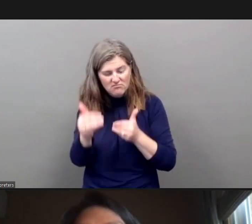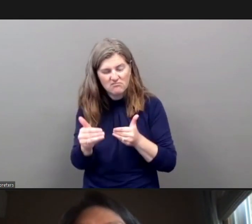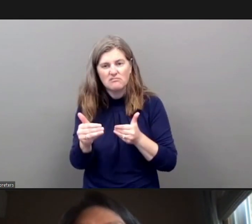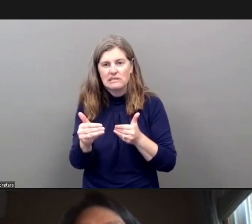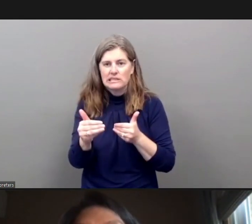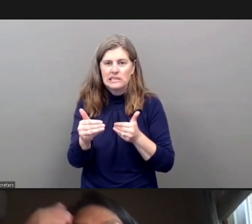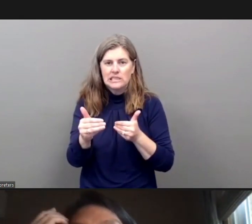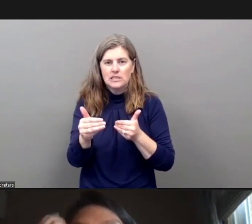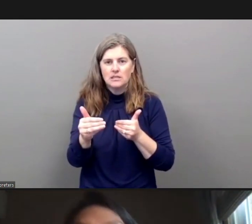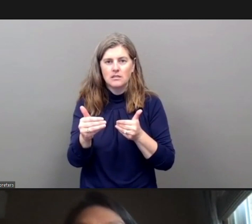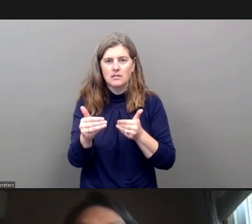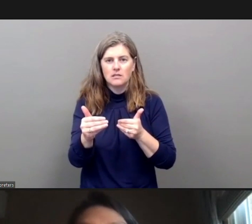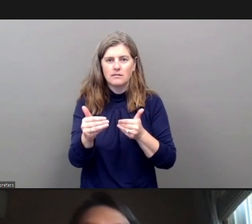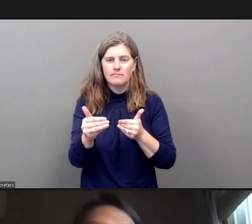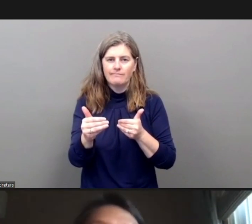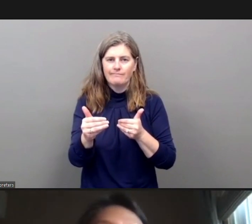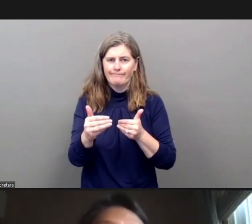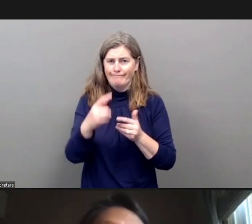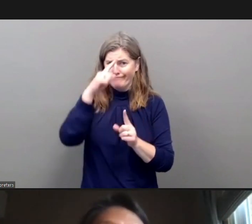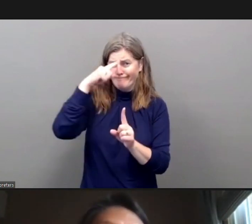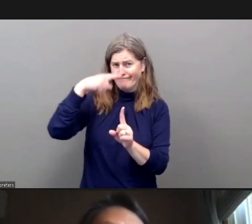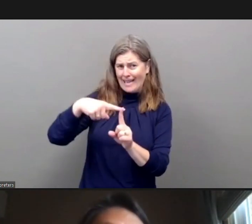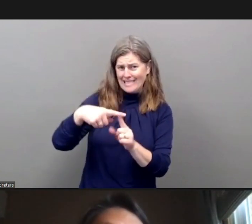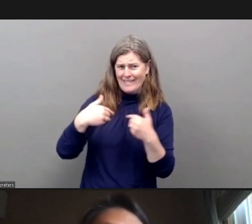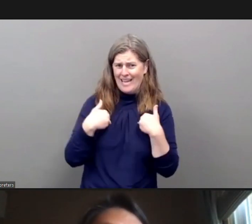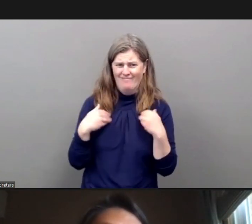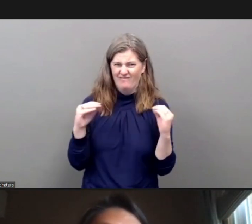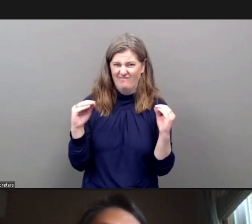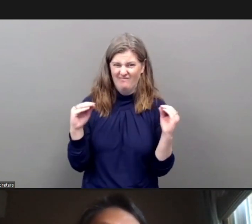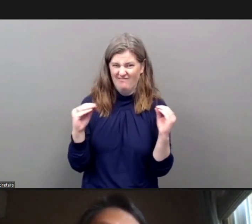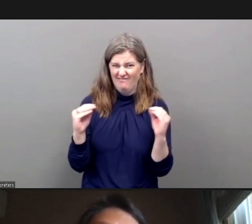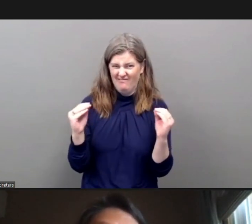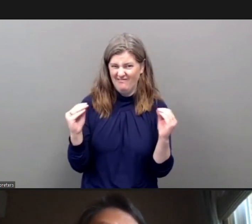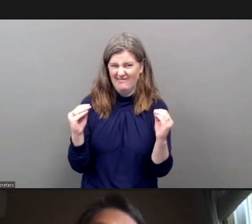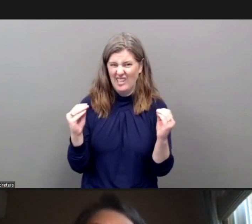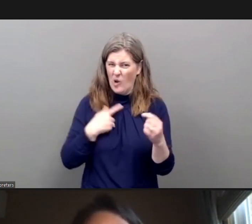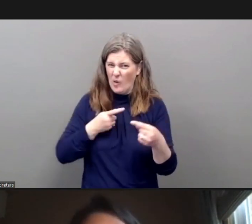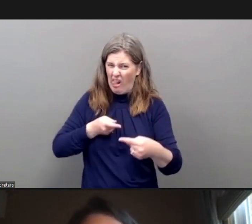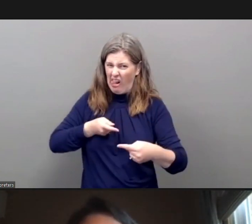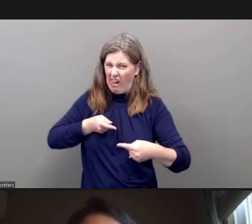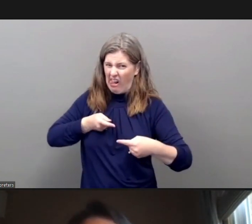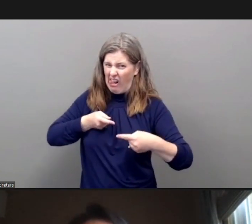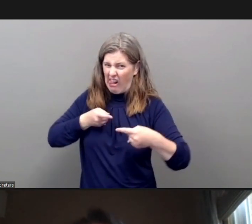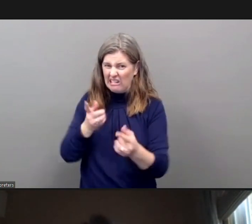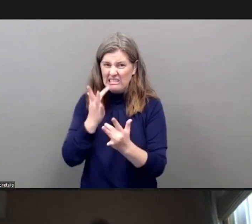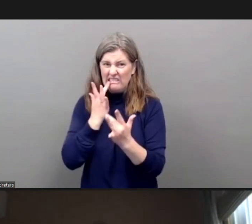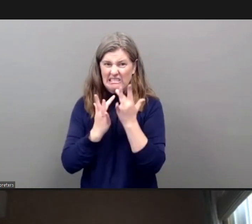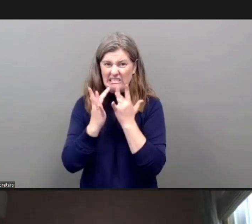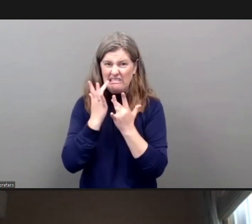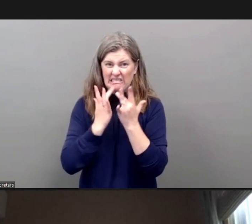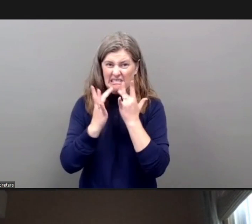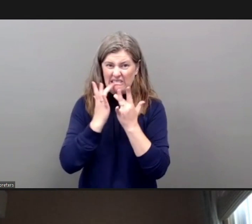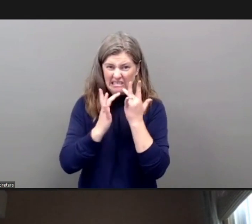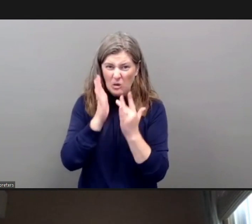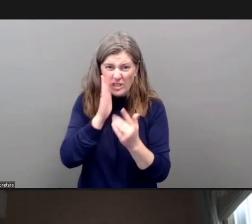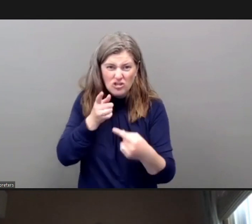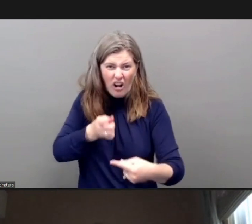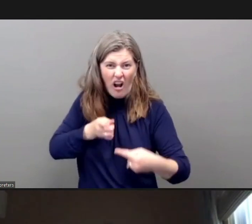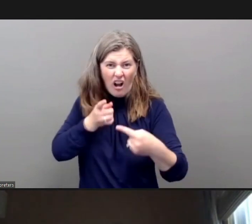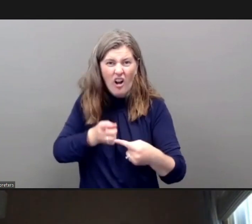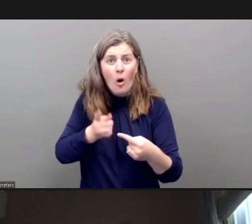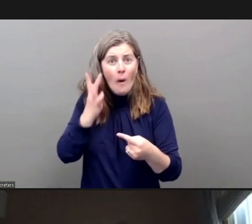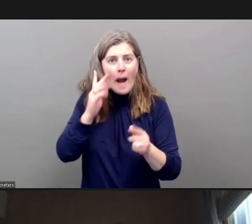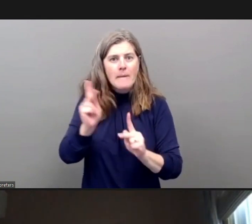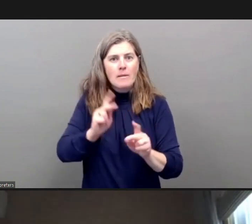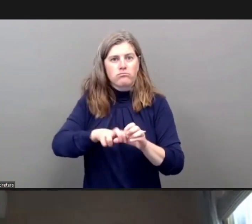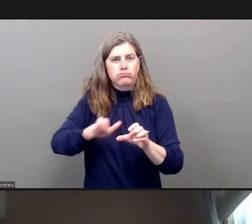isn't, I'm not optimistic. I think we're going to struggle to fill in some of the gaps that are being left by people leaving the